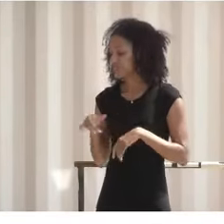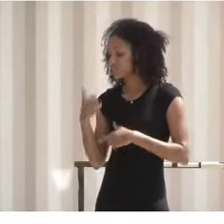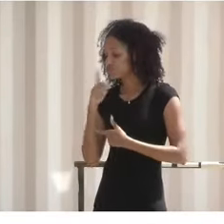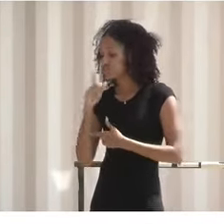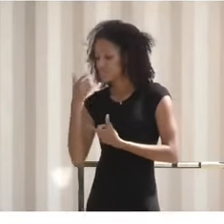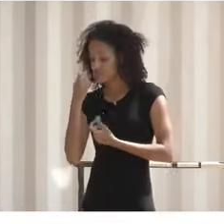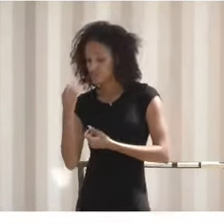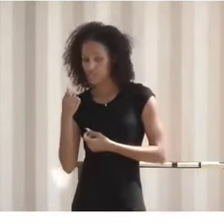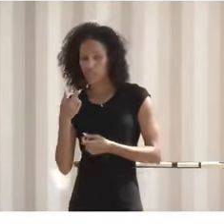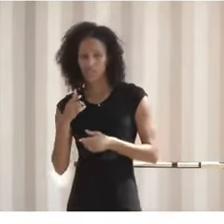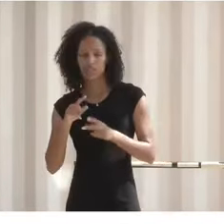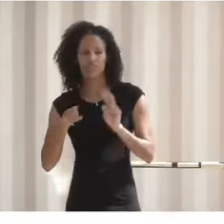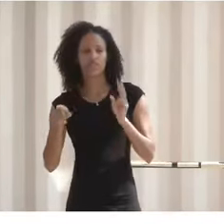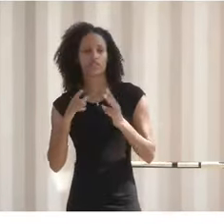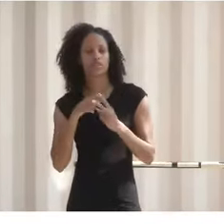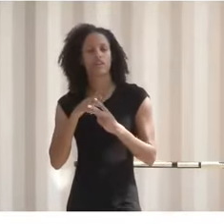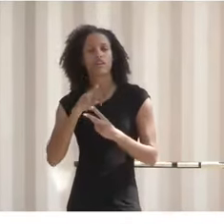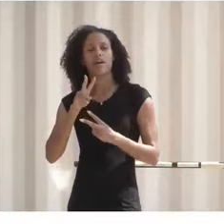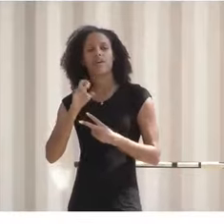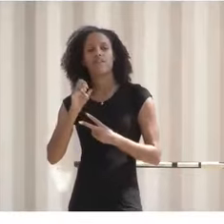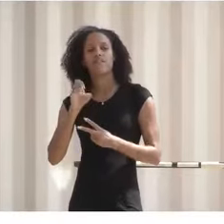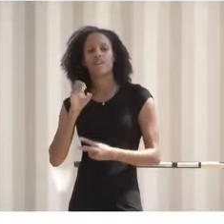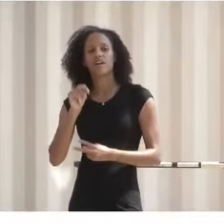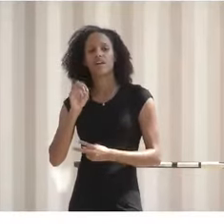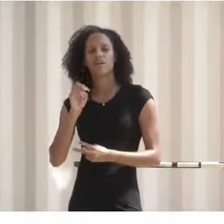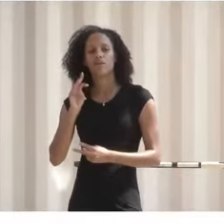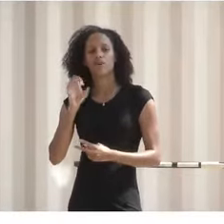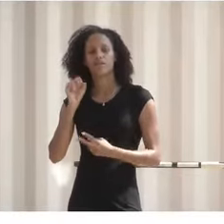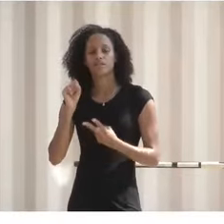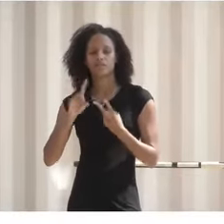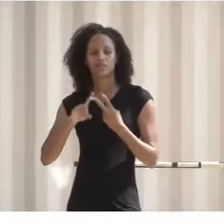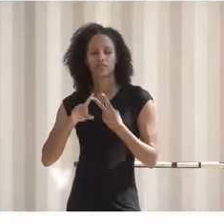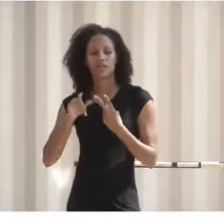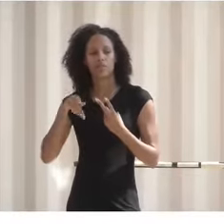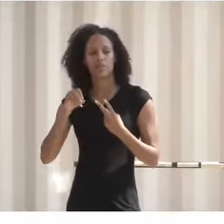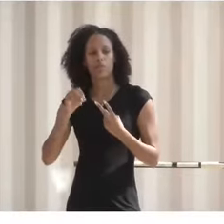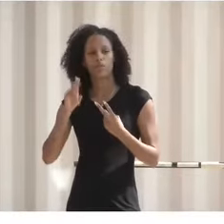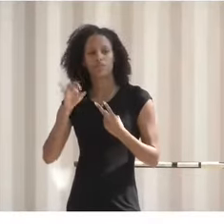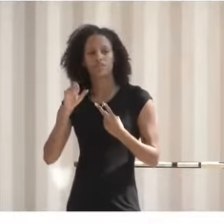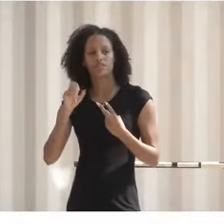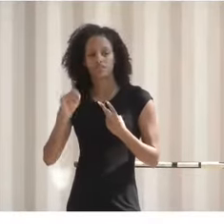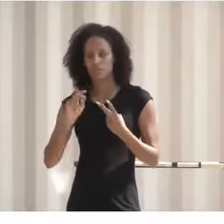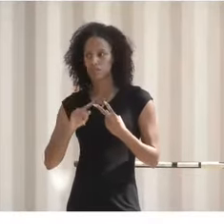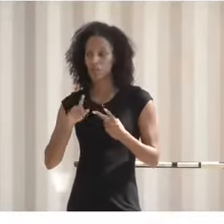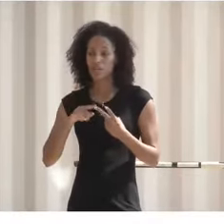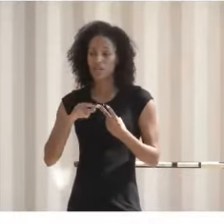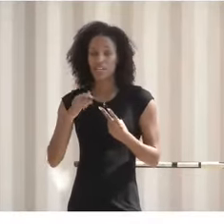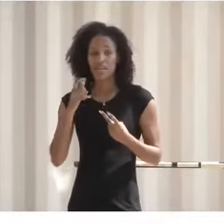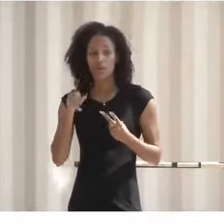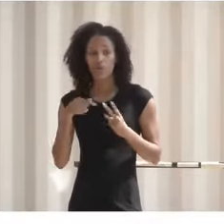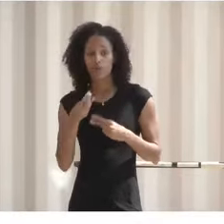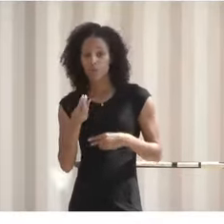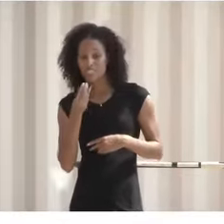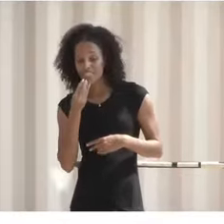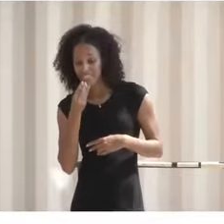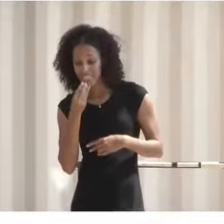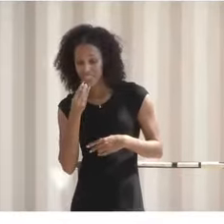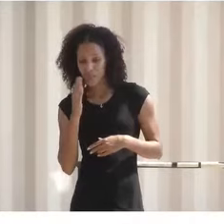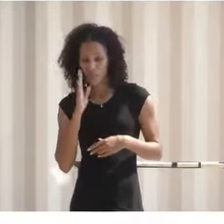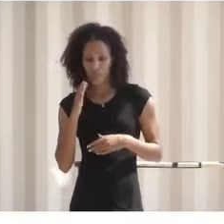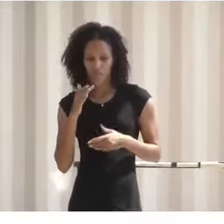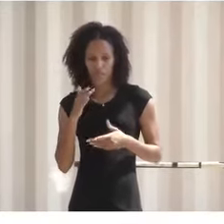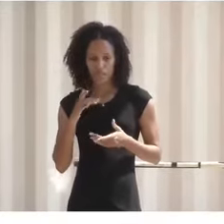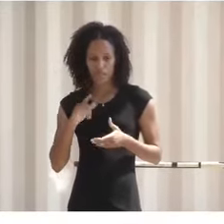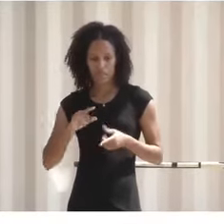between venomous and poisonous. So poisonous is something that when you eat it, it basically